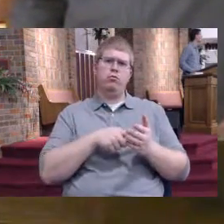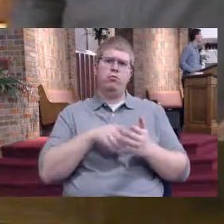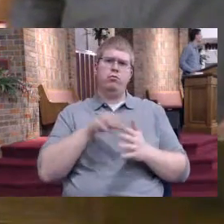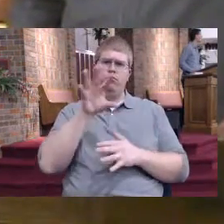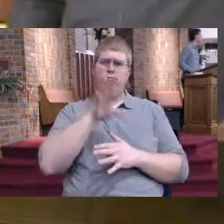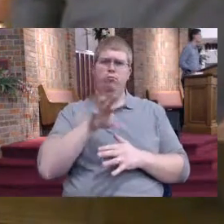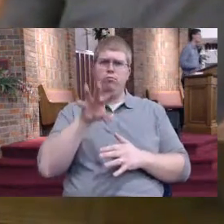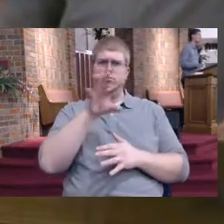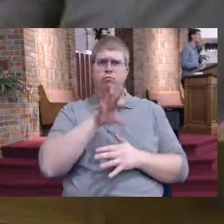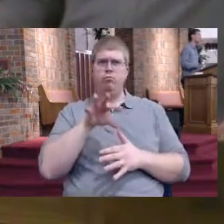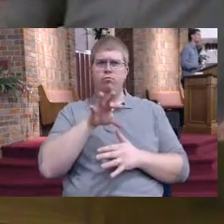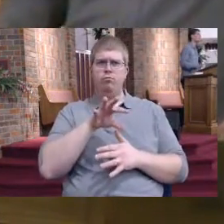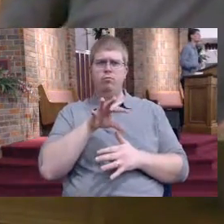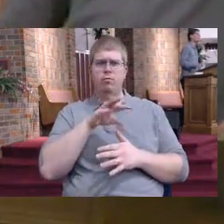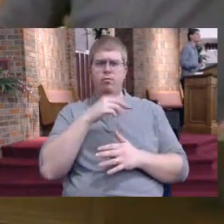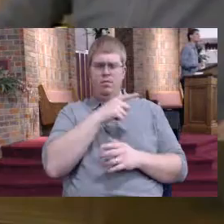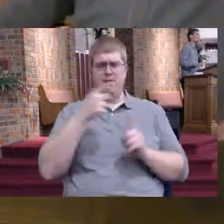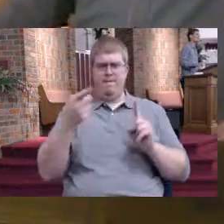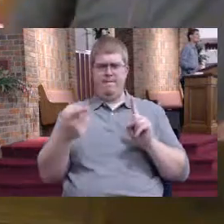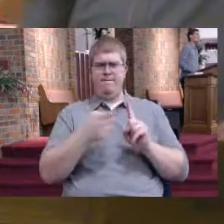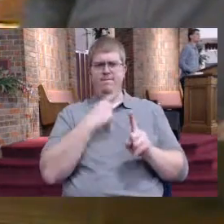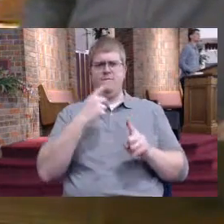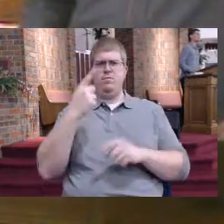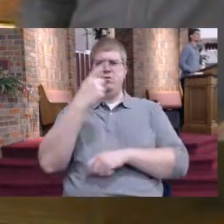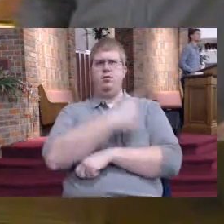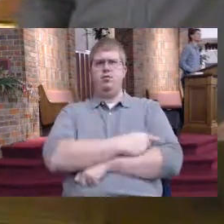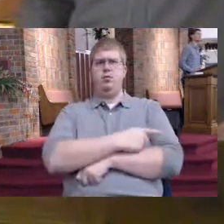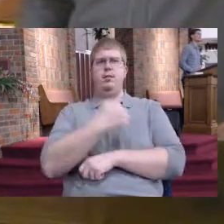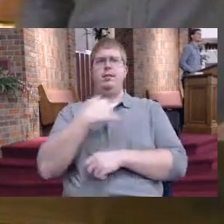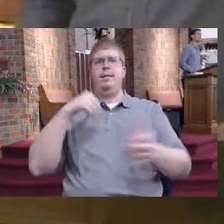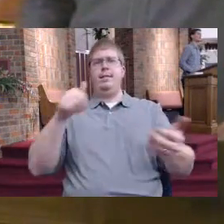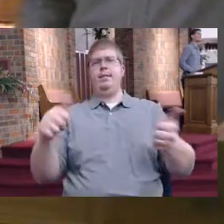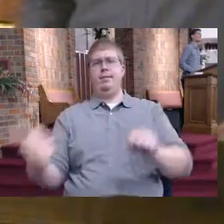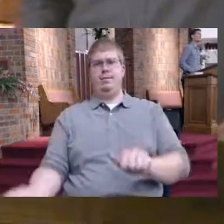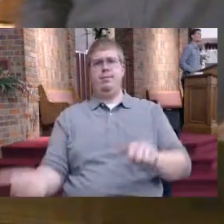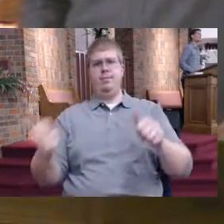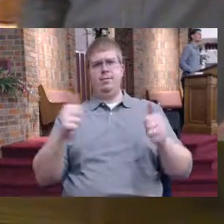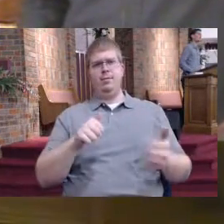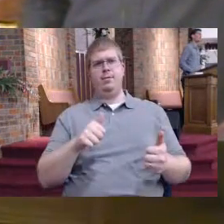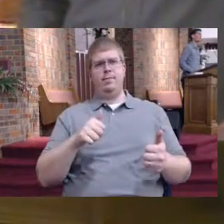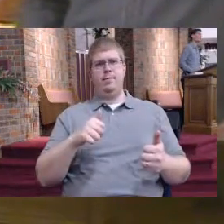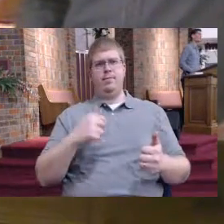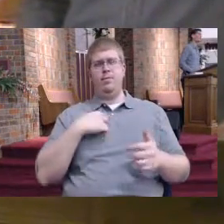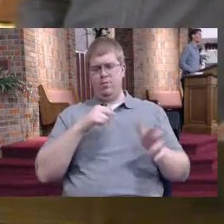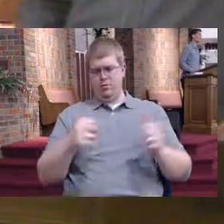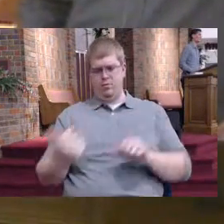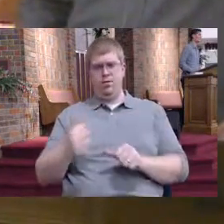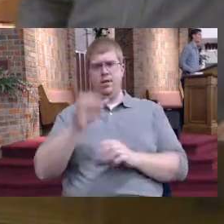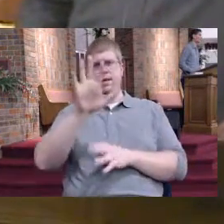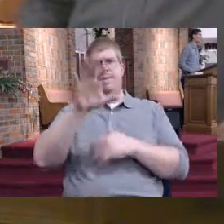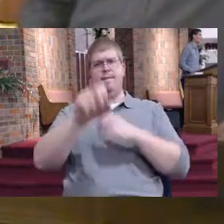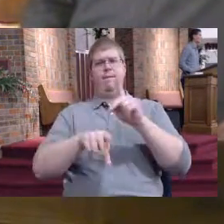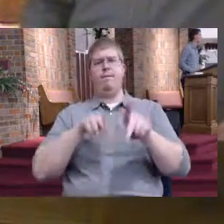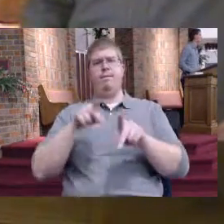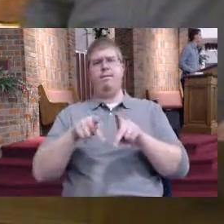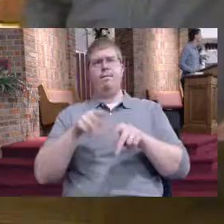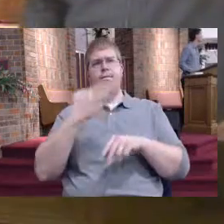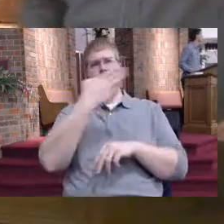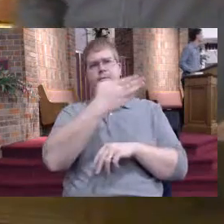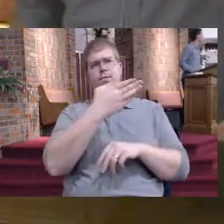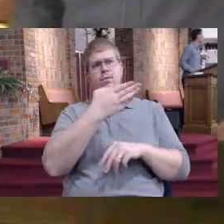that we took the very first day that we had baptisms. We baptized 5 people in one of these villages called